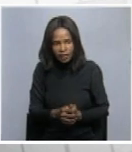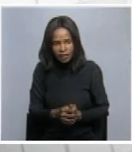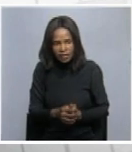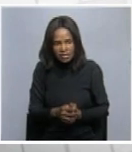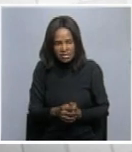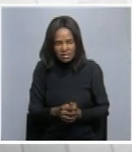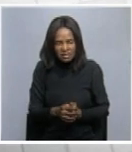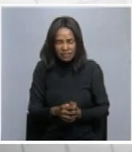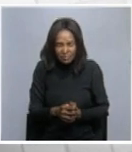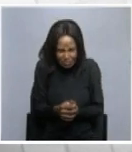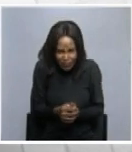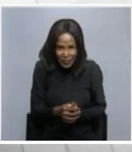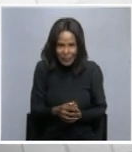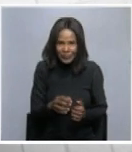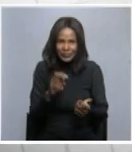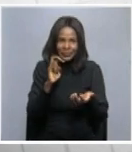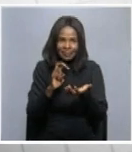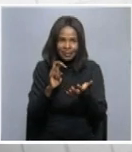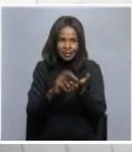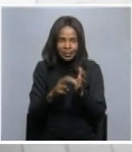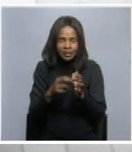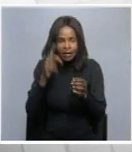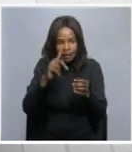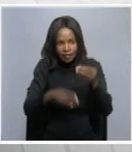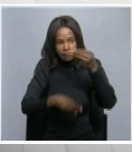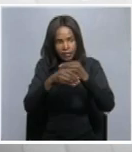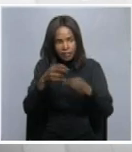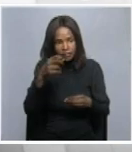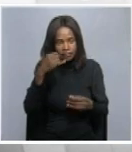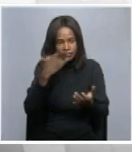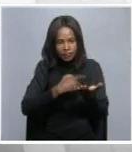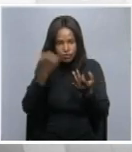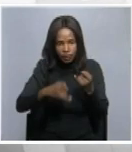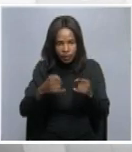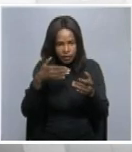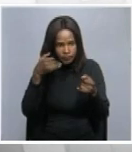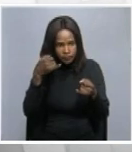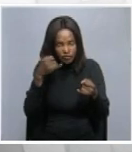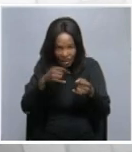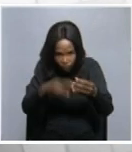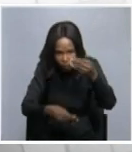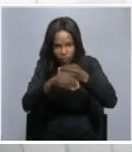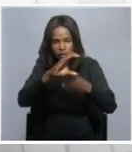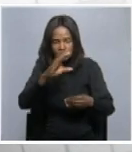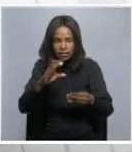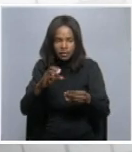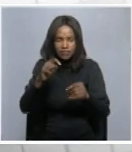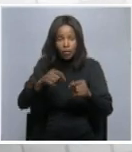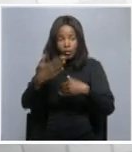extension expiring in June again, we saw another extension which is ending this weekend. Mr. Mbandeka, in terms of